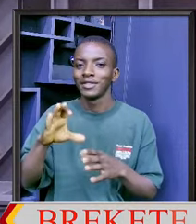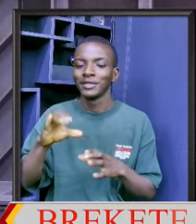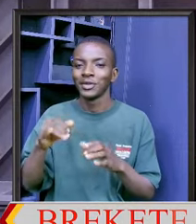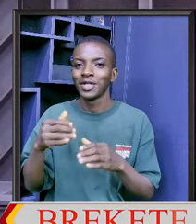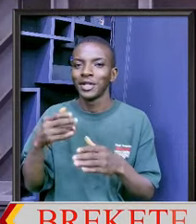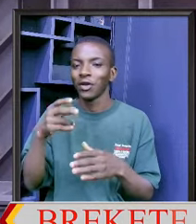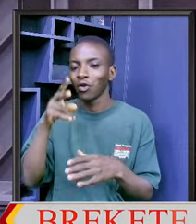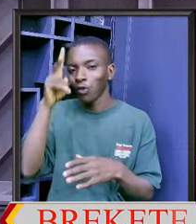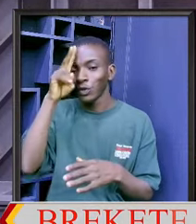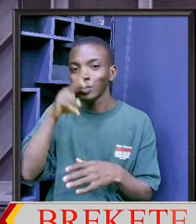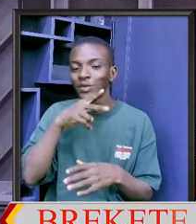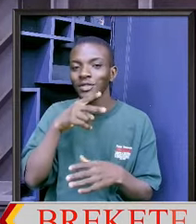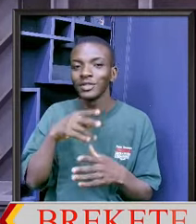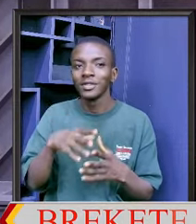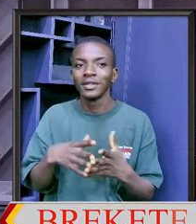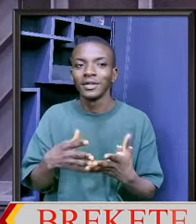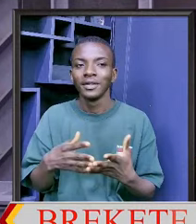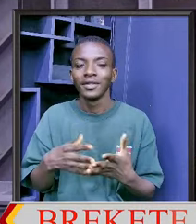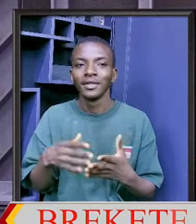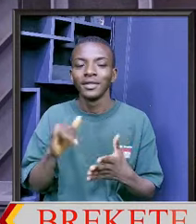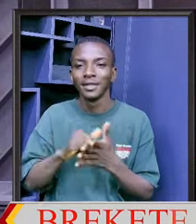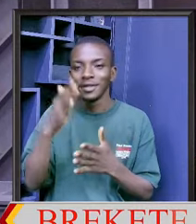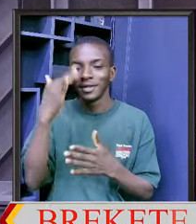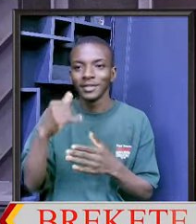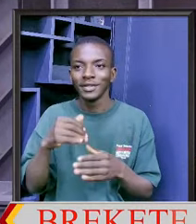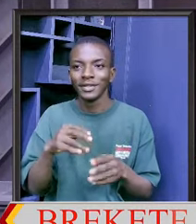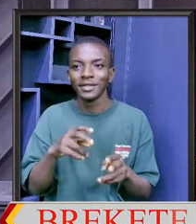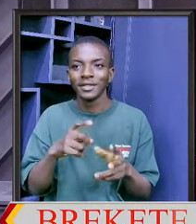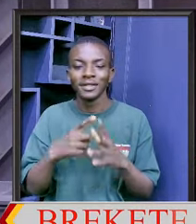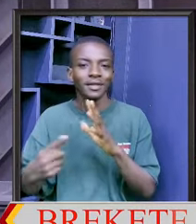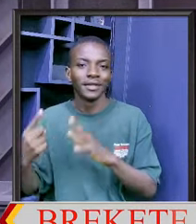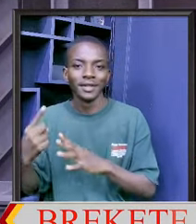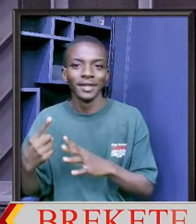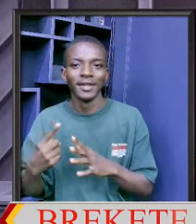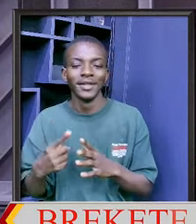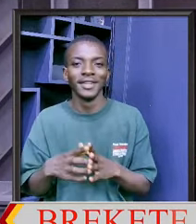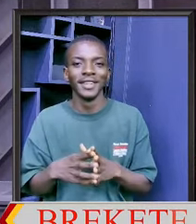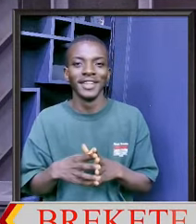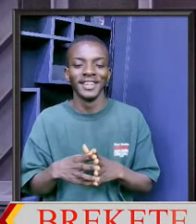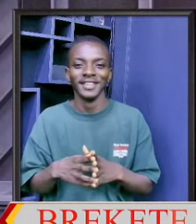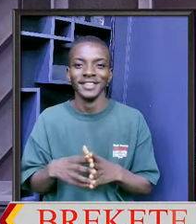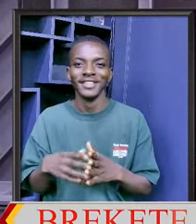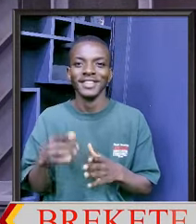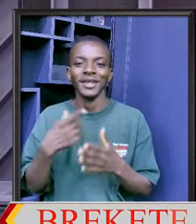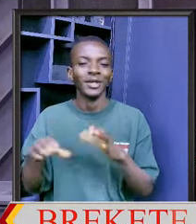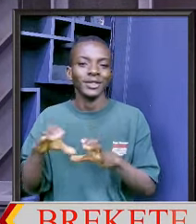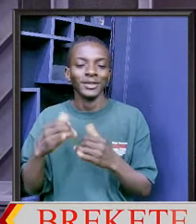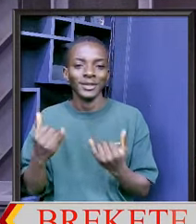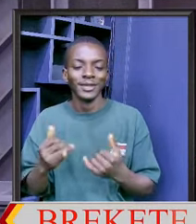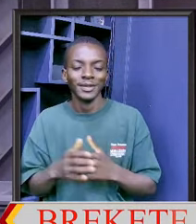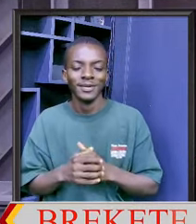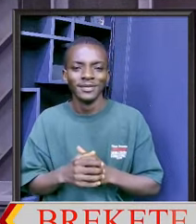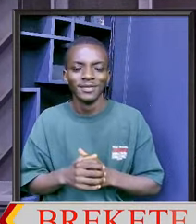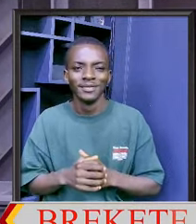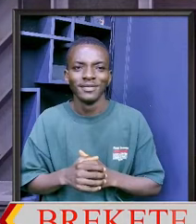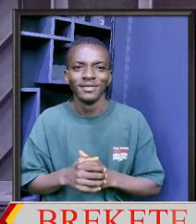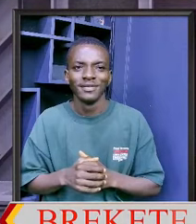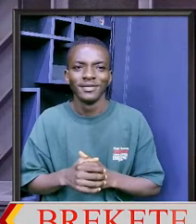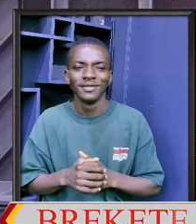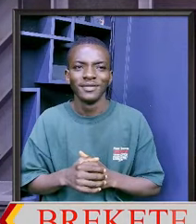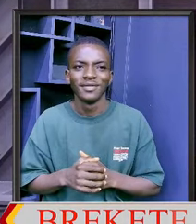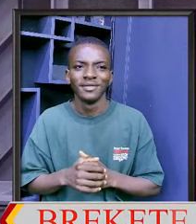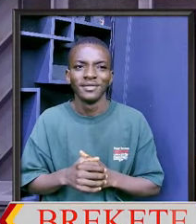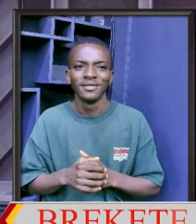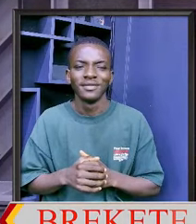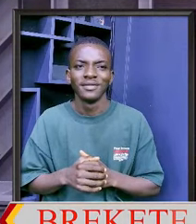prize you like goat. No, that is how I run away. Yeah. So what do they do now, sir?